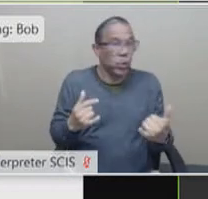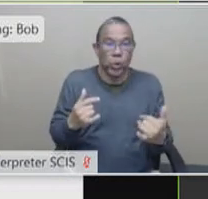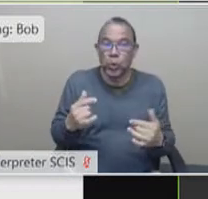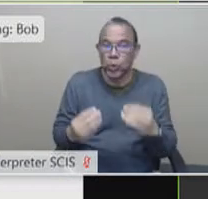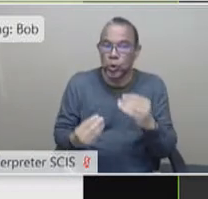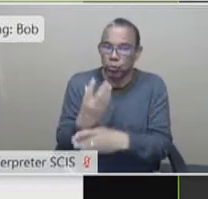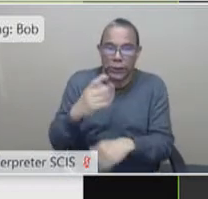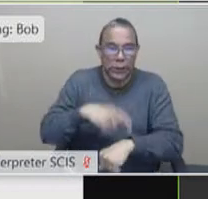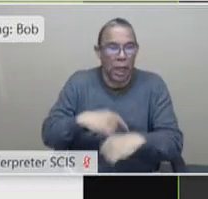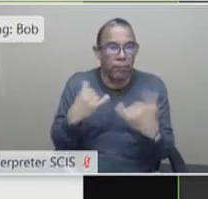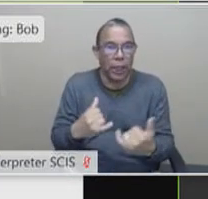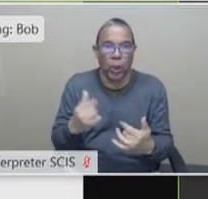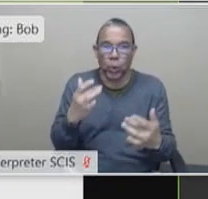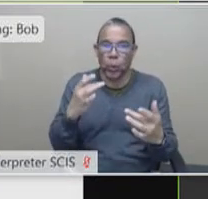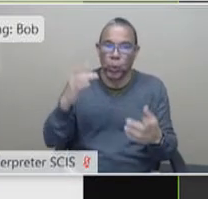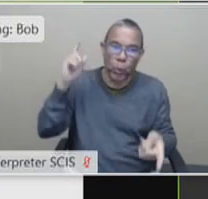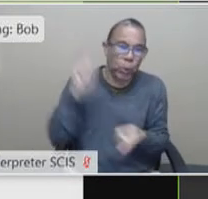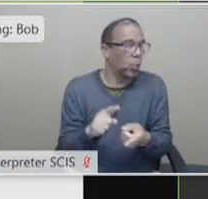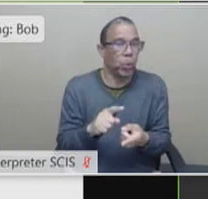year.